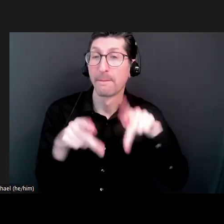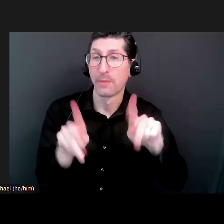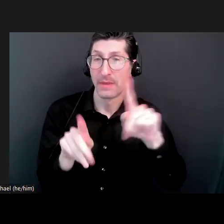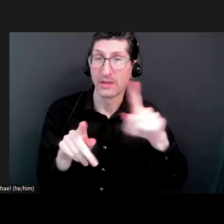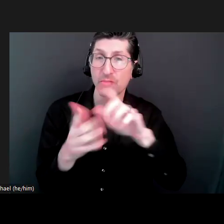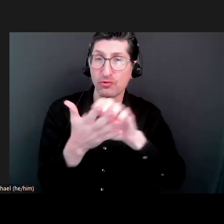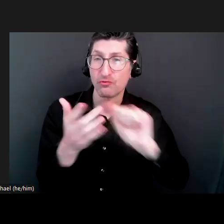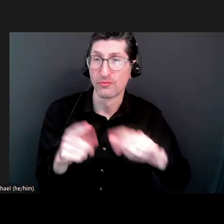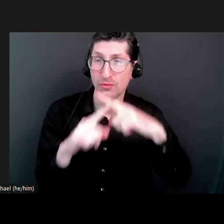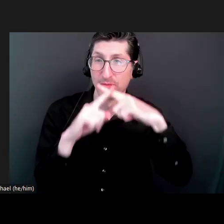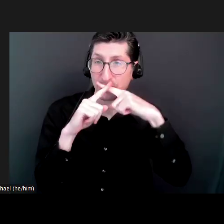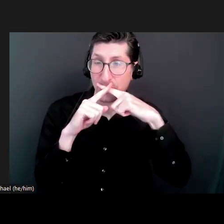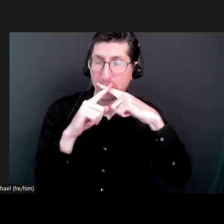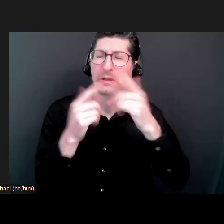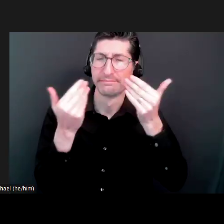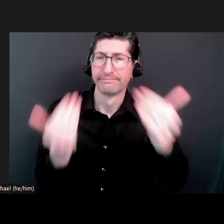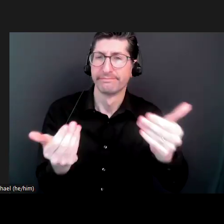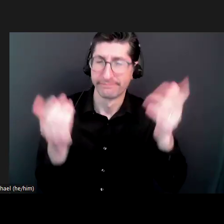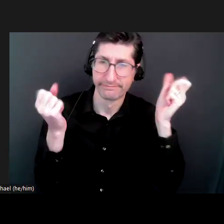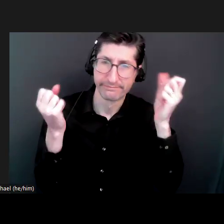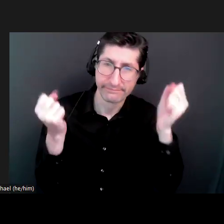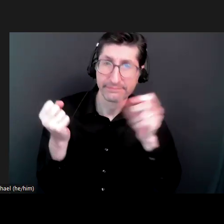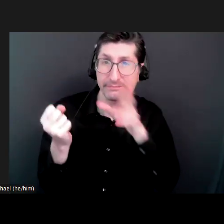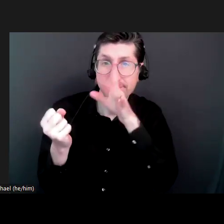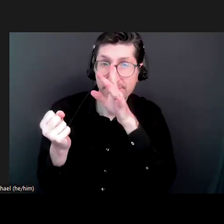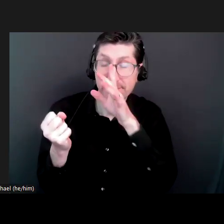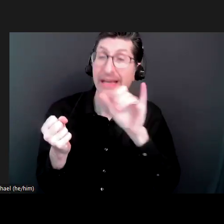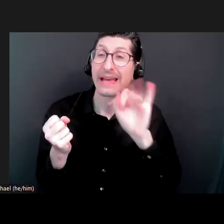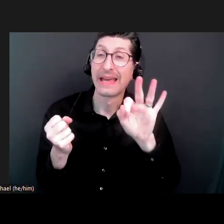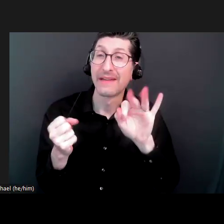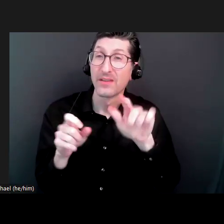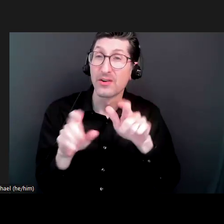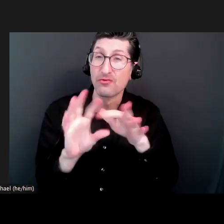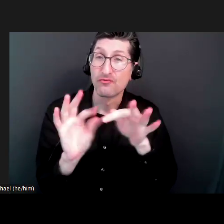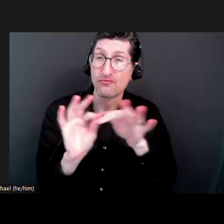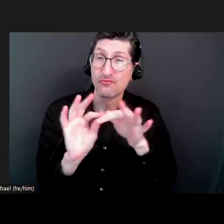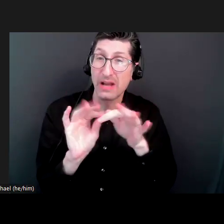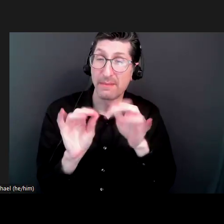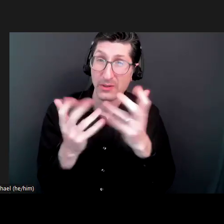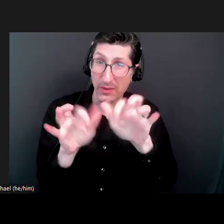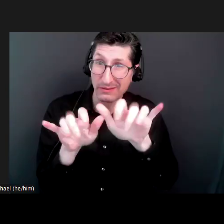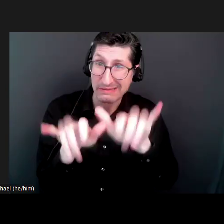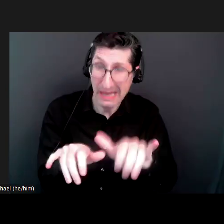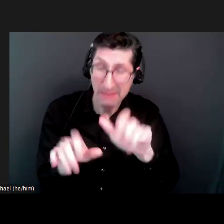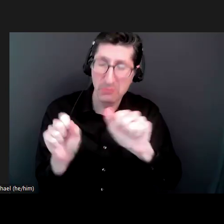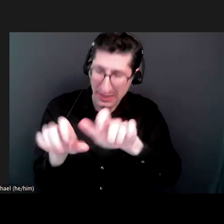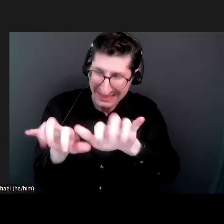unmute yourself and then you can speak. If you have written comments, you can put them in the Q&A box and they will be read